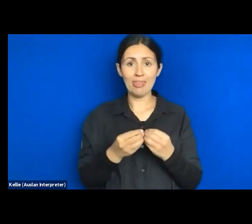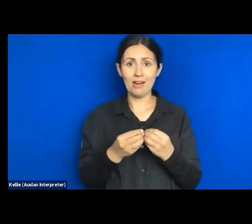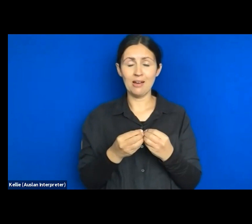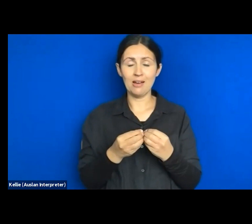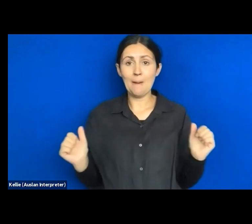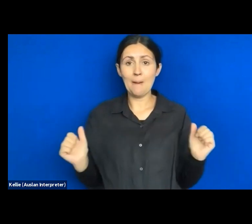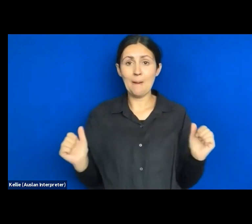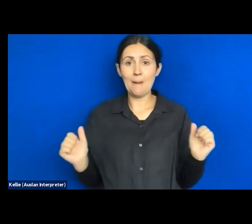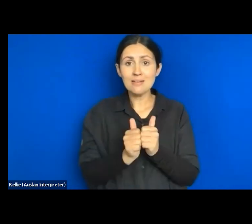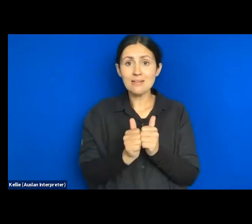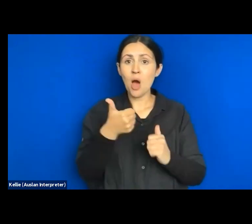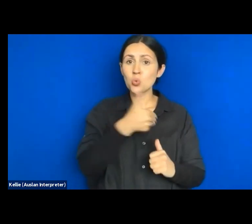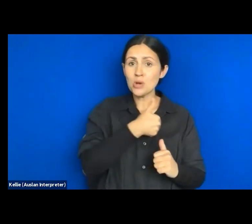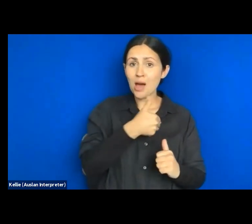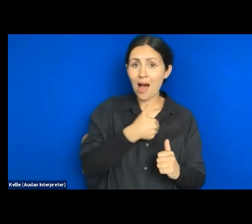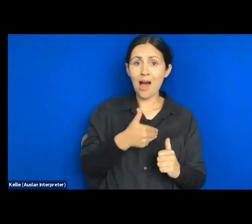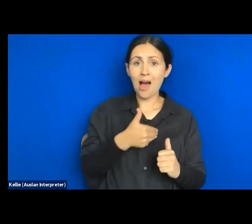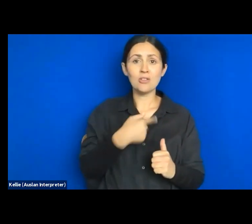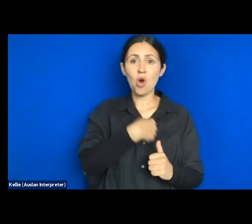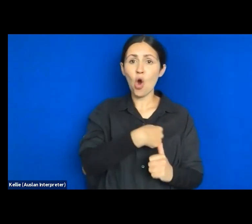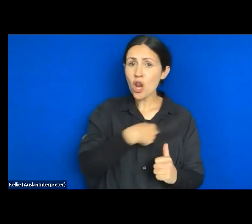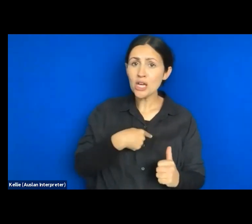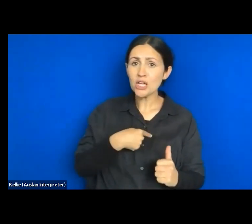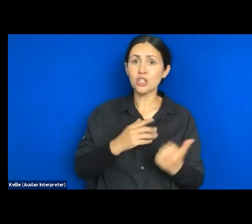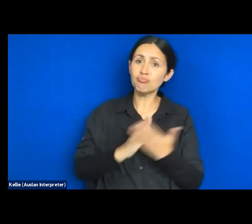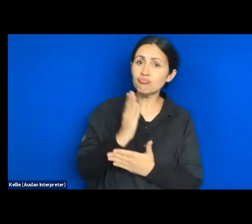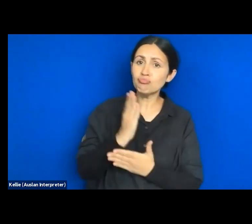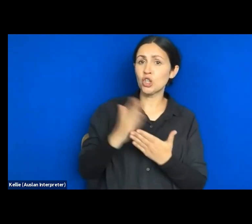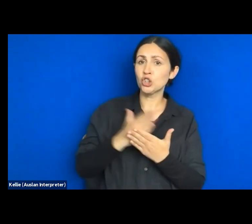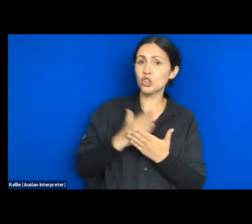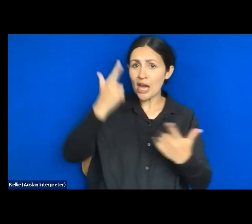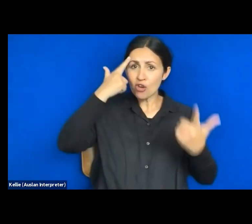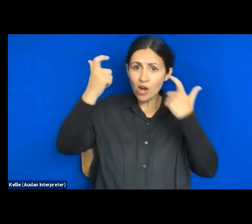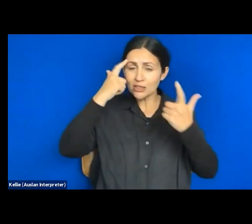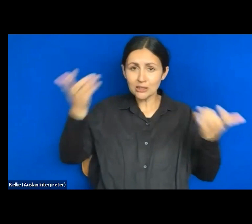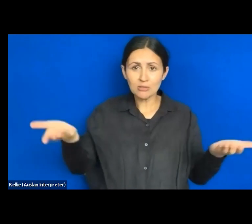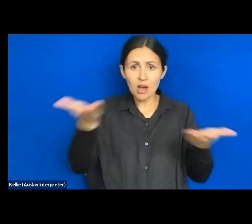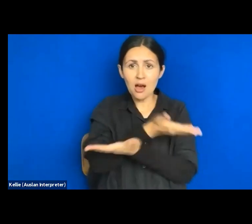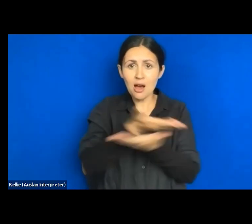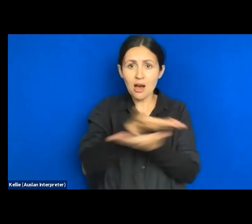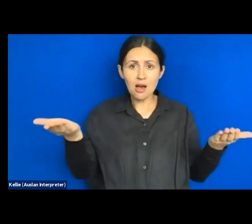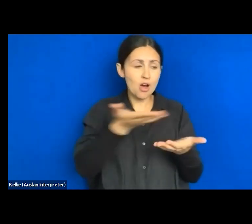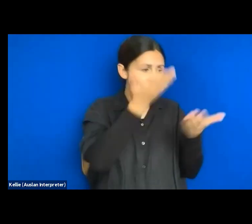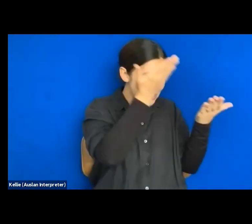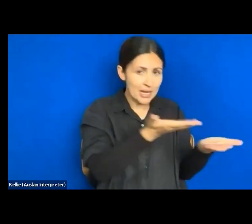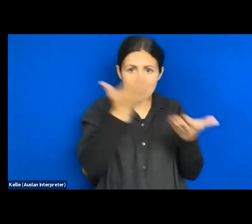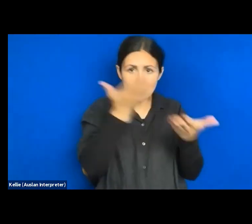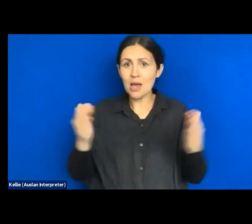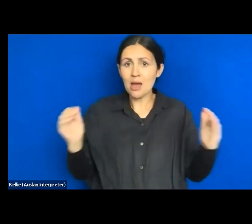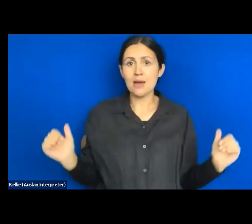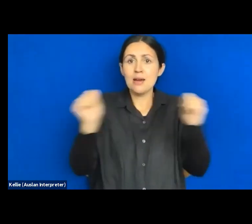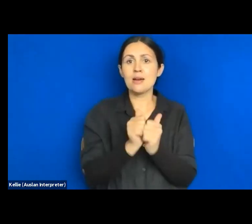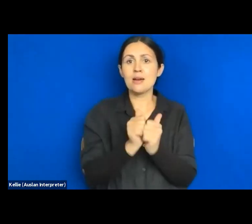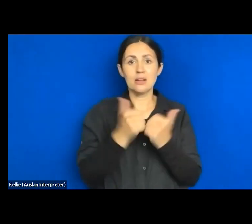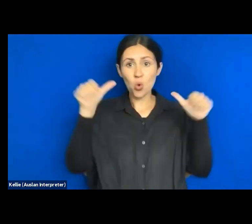which expertise is shared, differing views embraced, and a variety of experience respected. There is